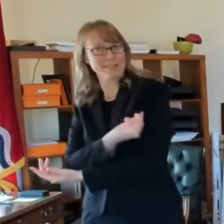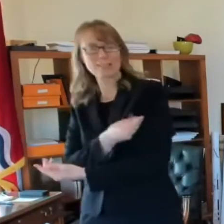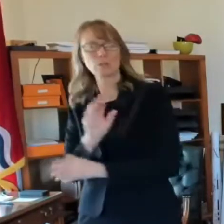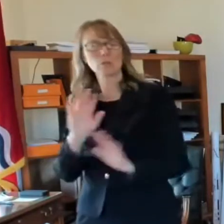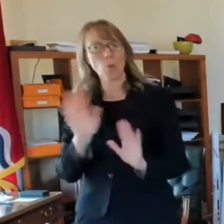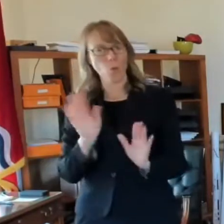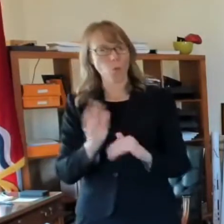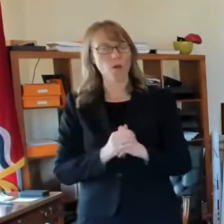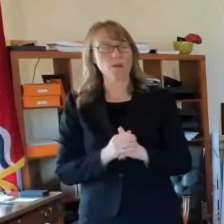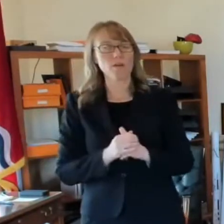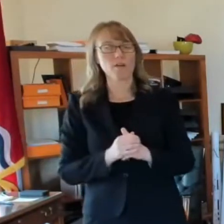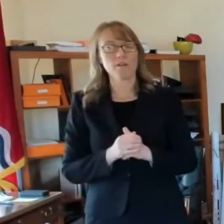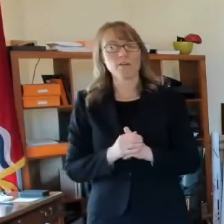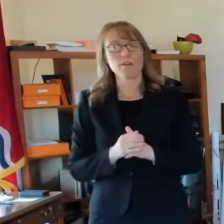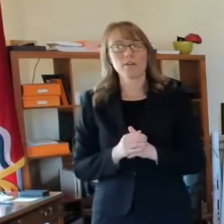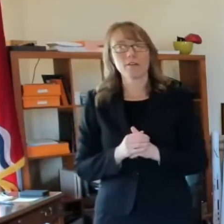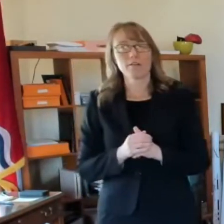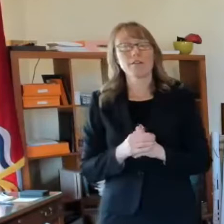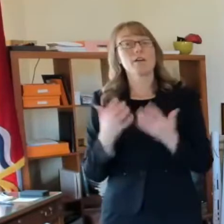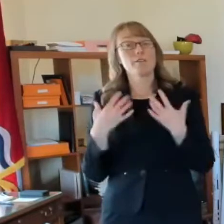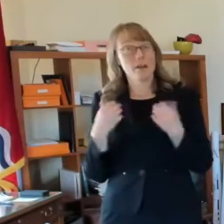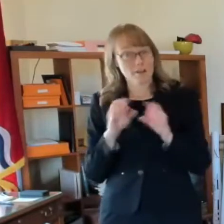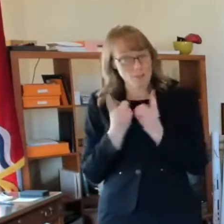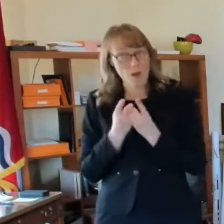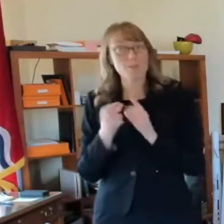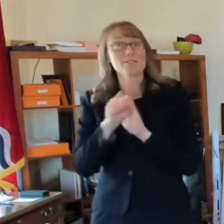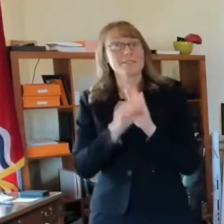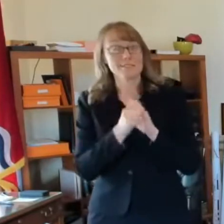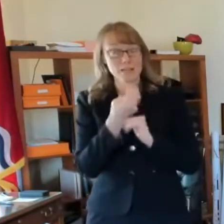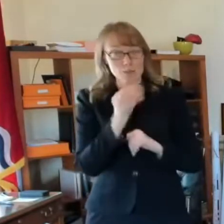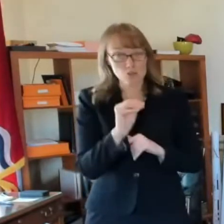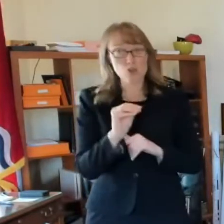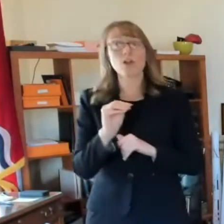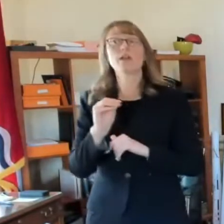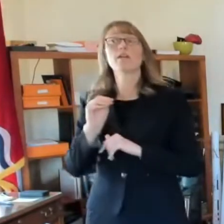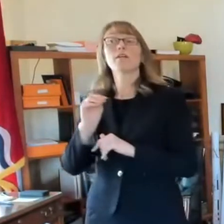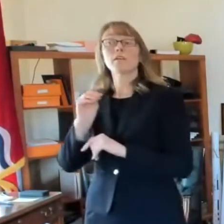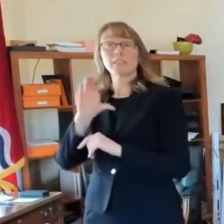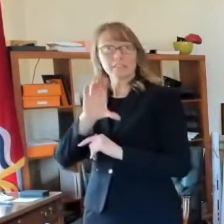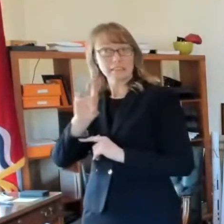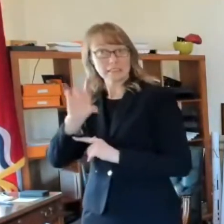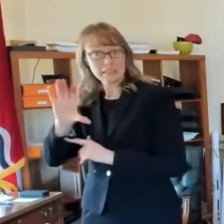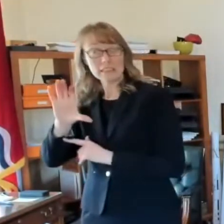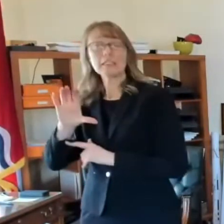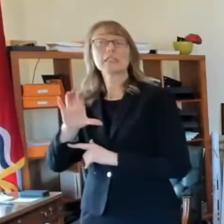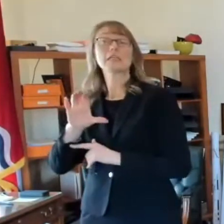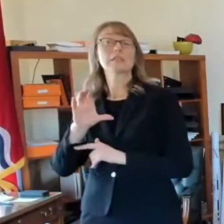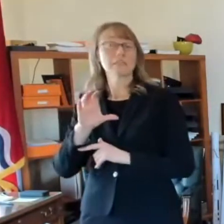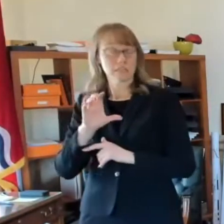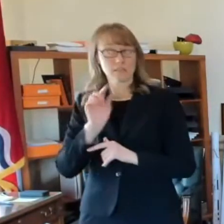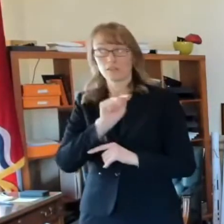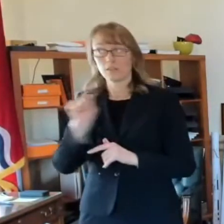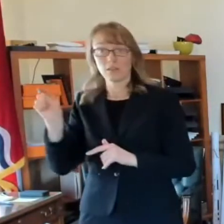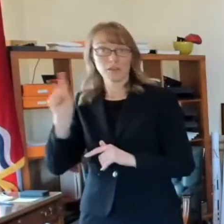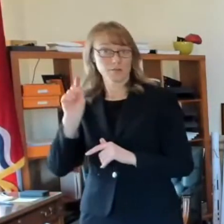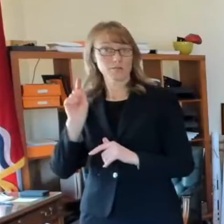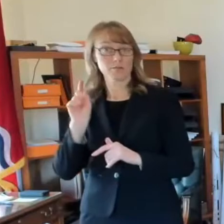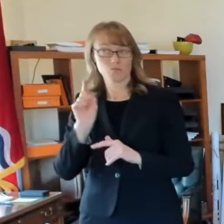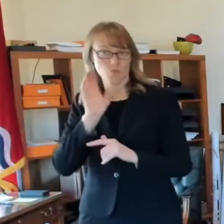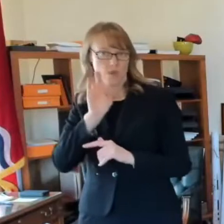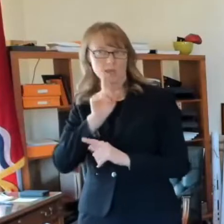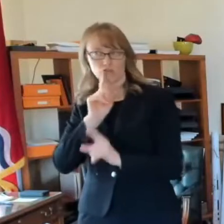won't be personally giving all those vaccines. Other people will, but they are working on that